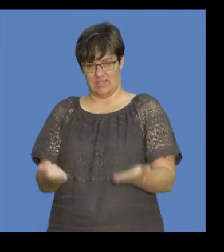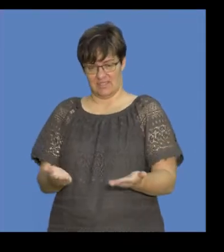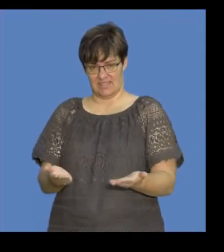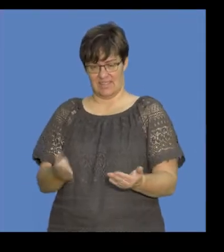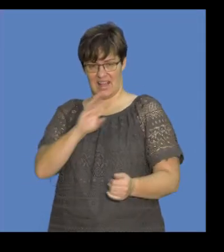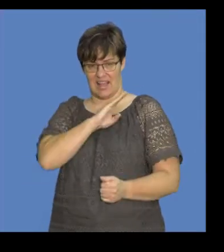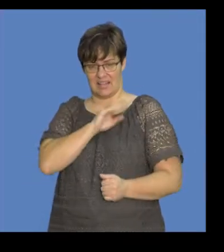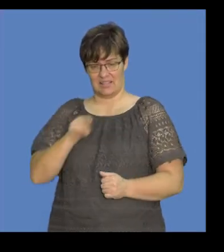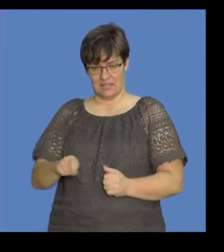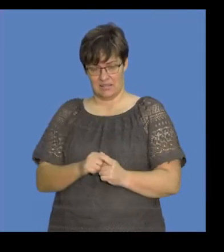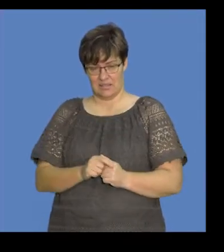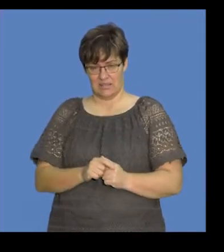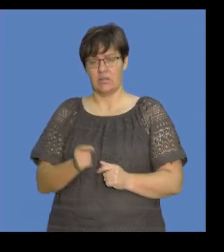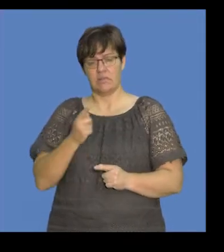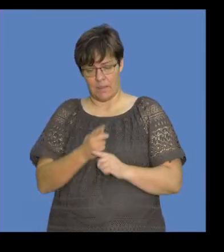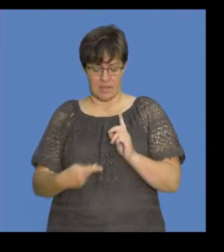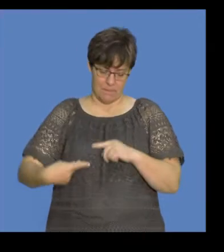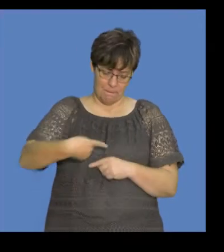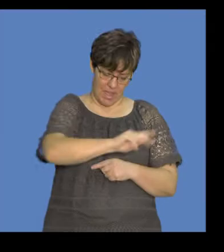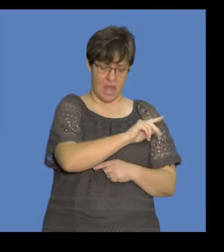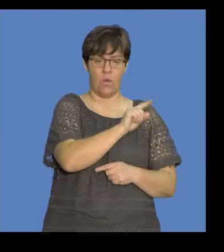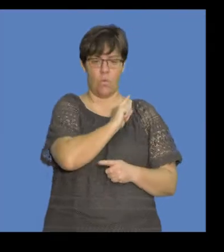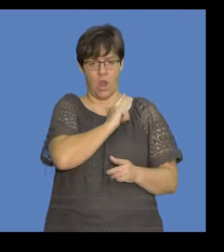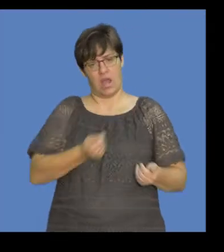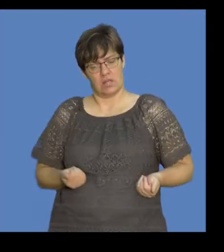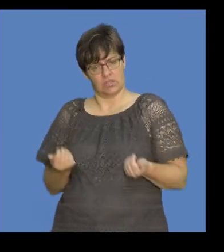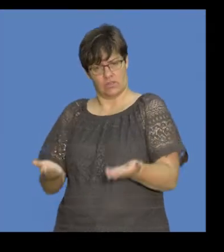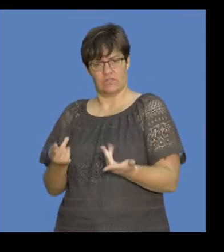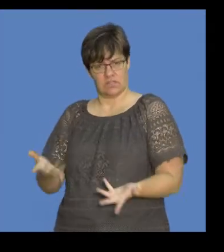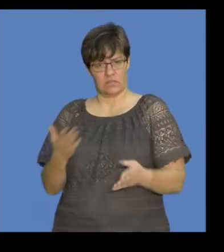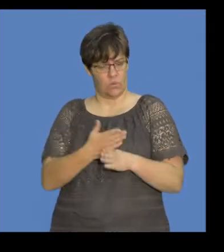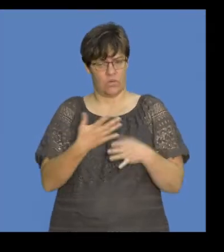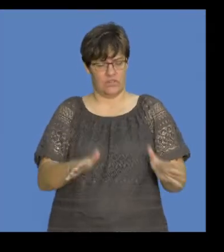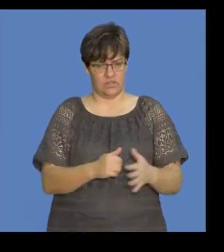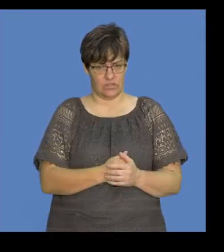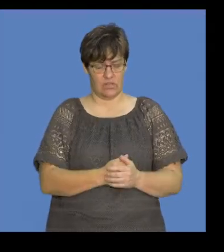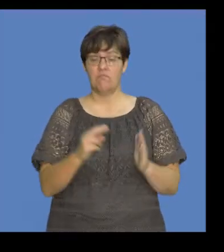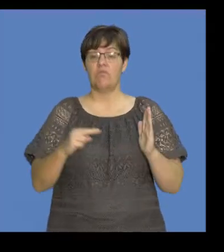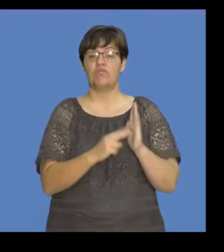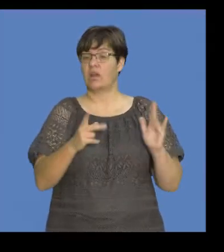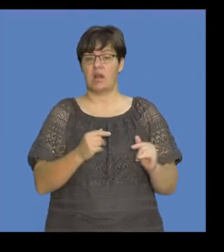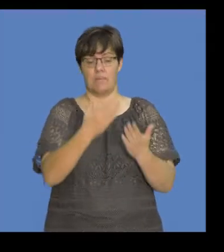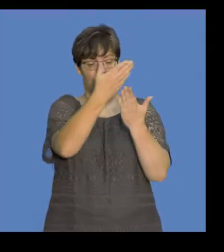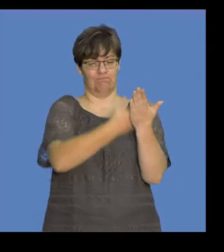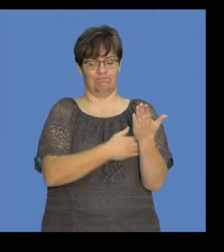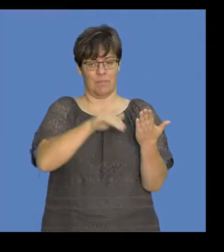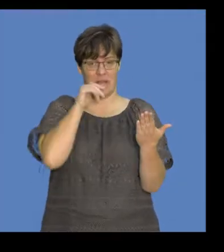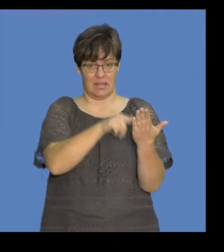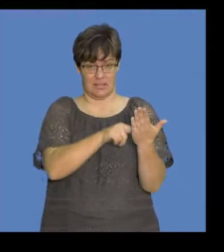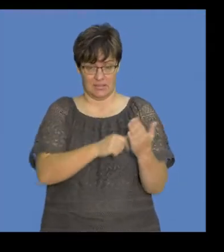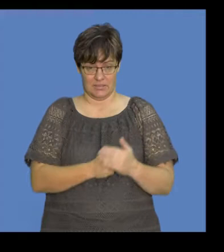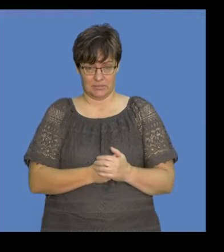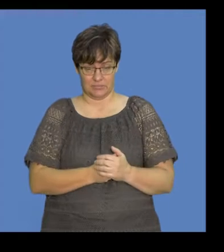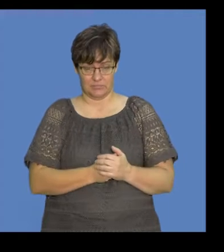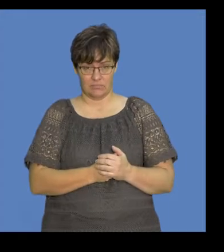their clients and must be remunerated accordingly. These charges are reflected in the bank statement. So these are